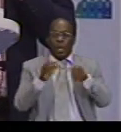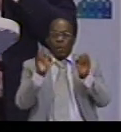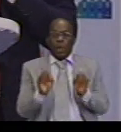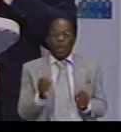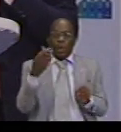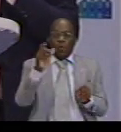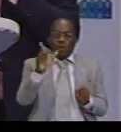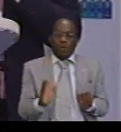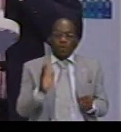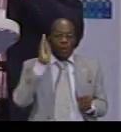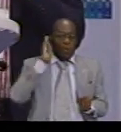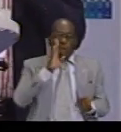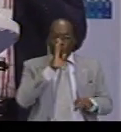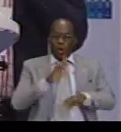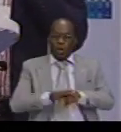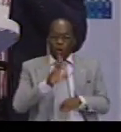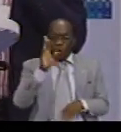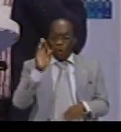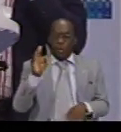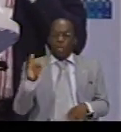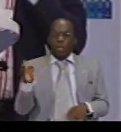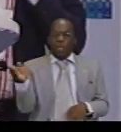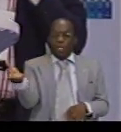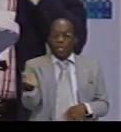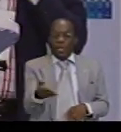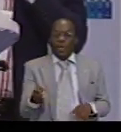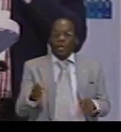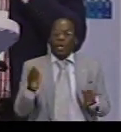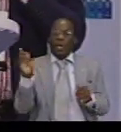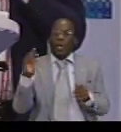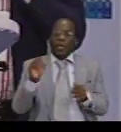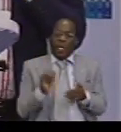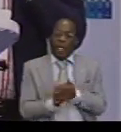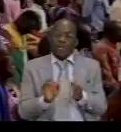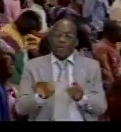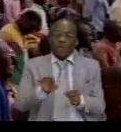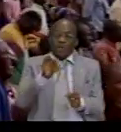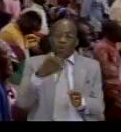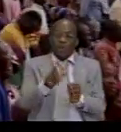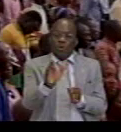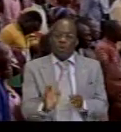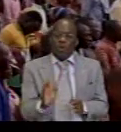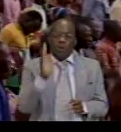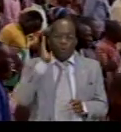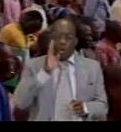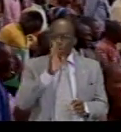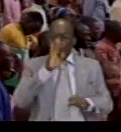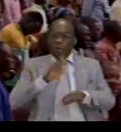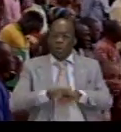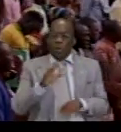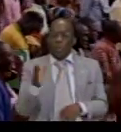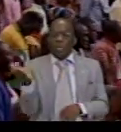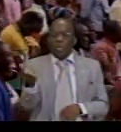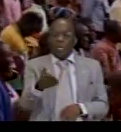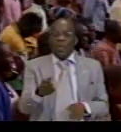are. Let's pray that the Spirit of the God be upon them, and so that everything will be done